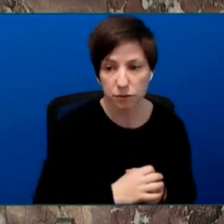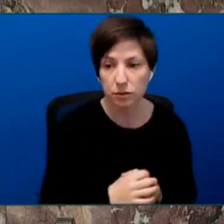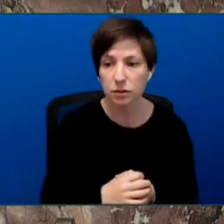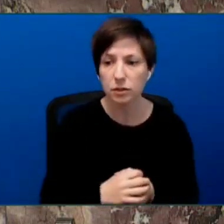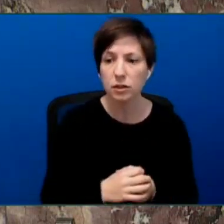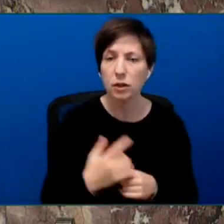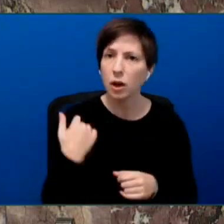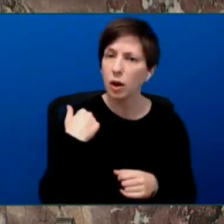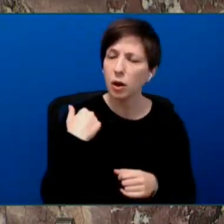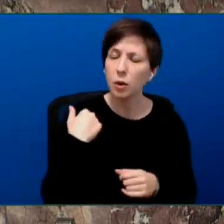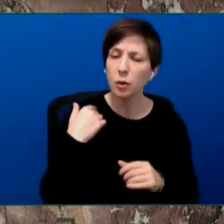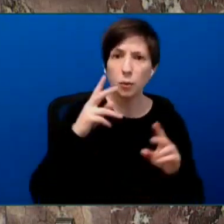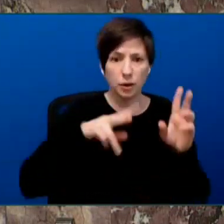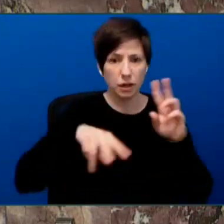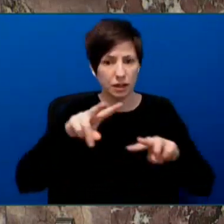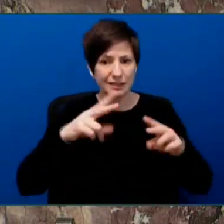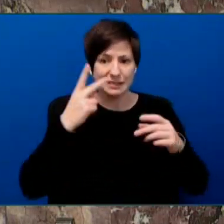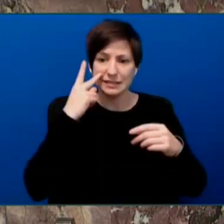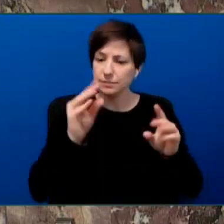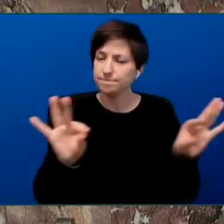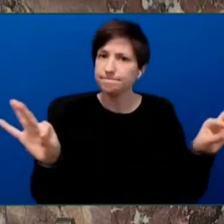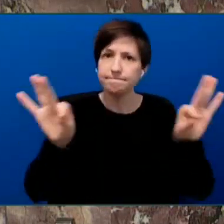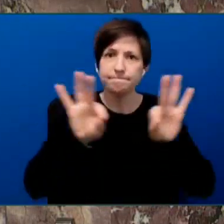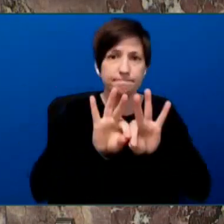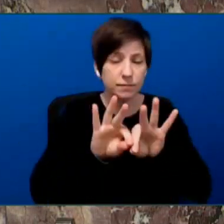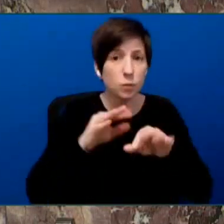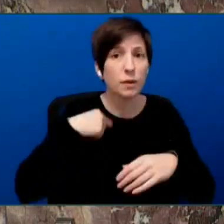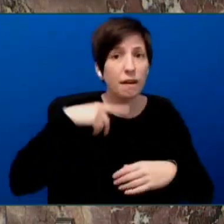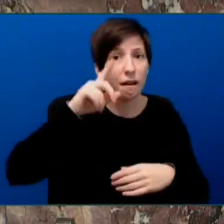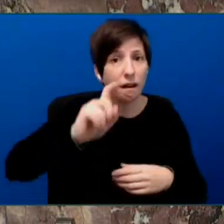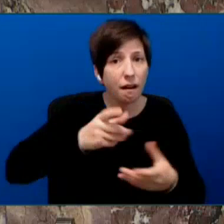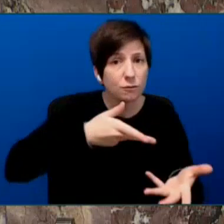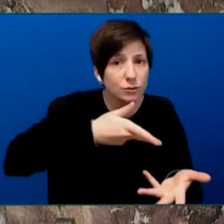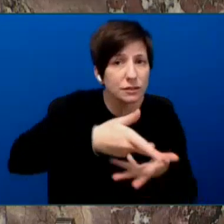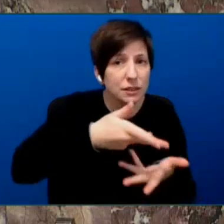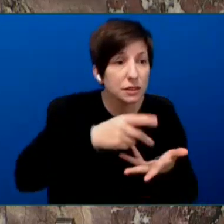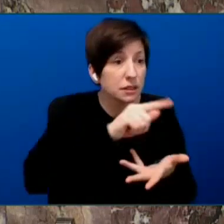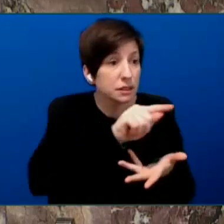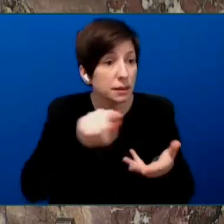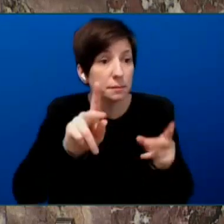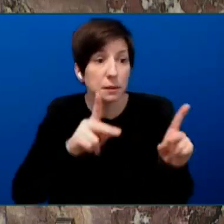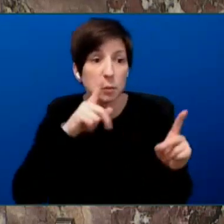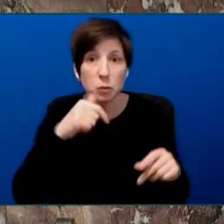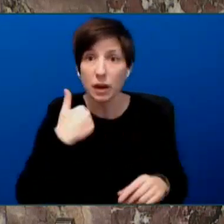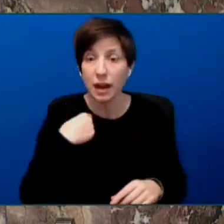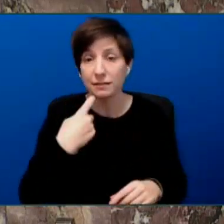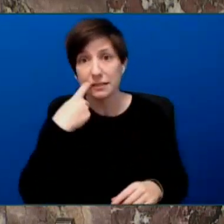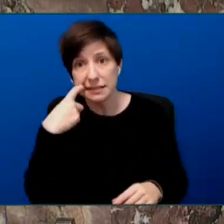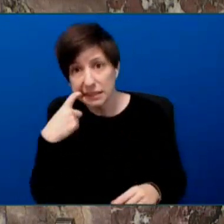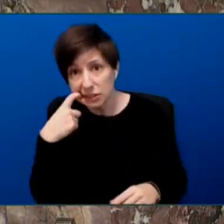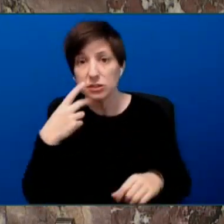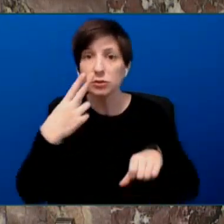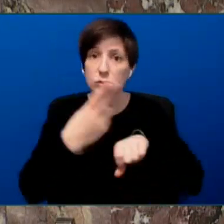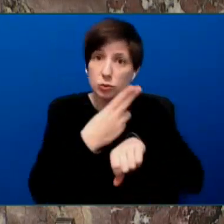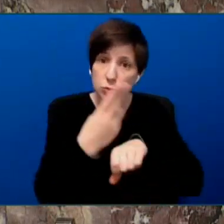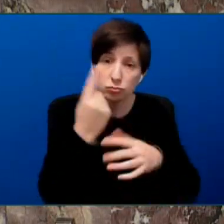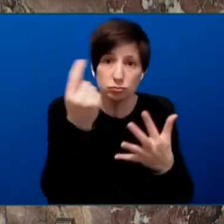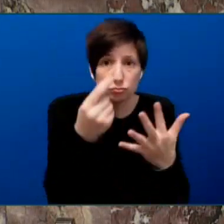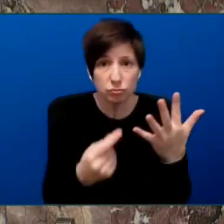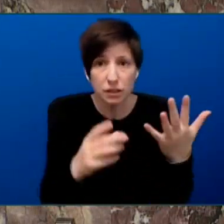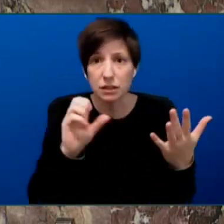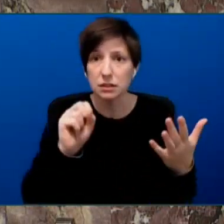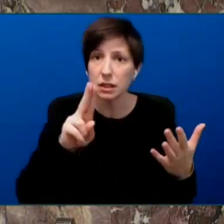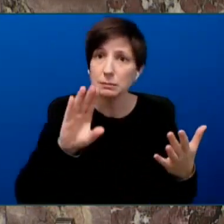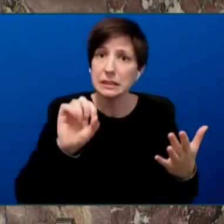it is that we are able to meet people who are struggling with substance use, who have addiction issues, where they're at, and connect them to the care and support